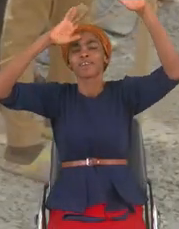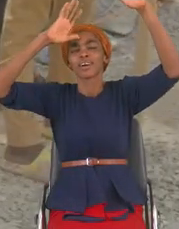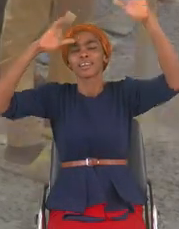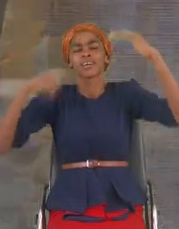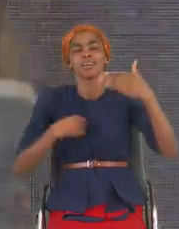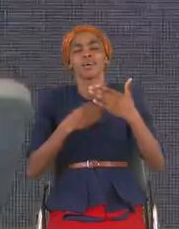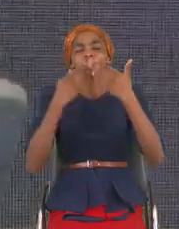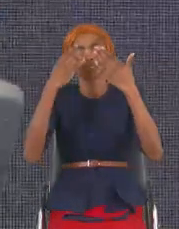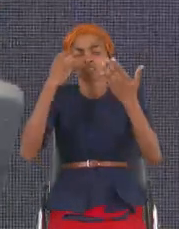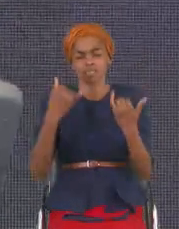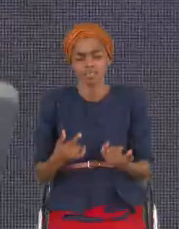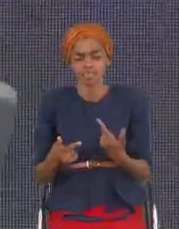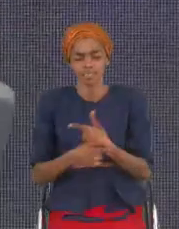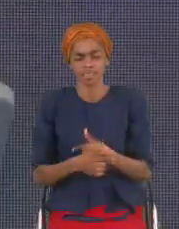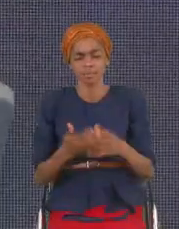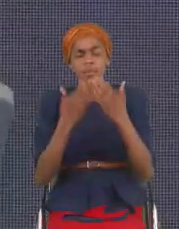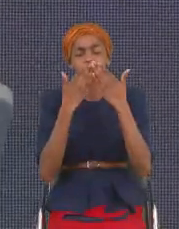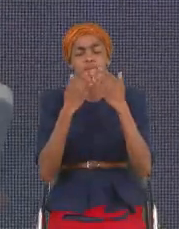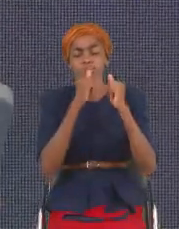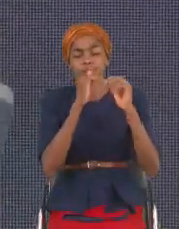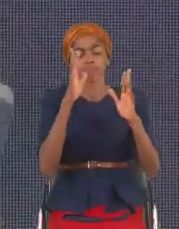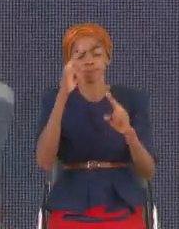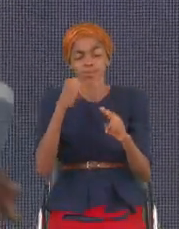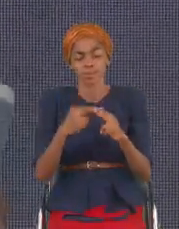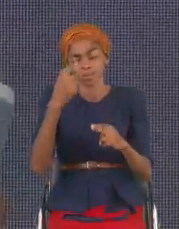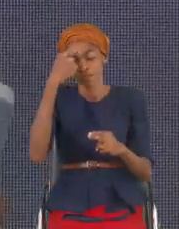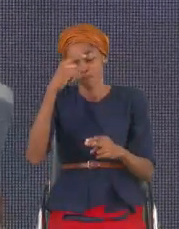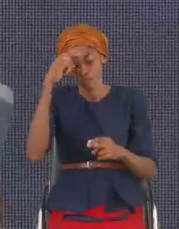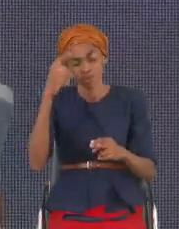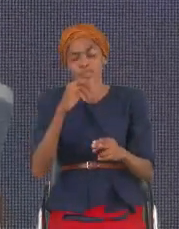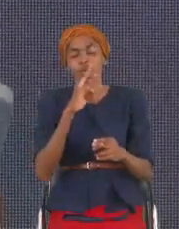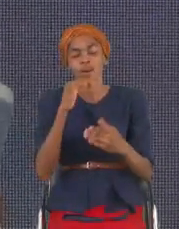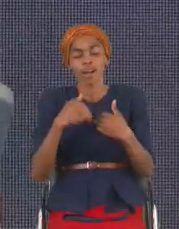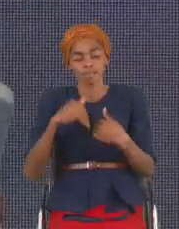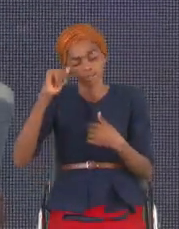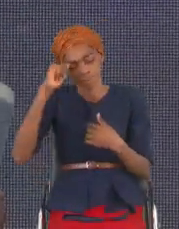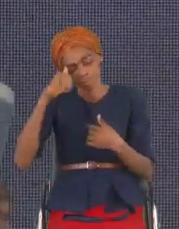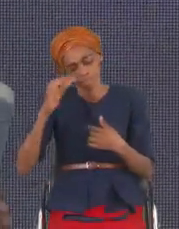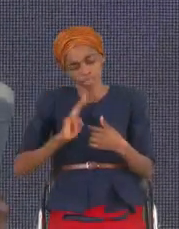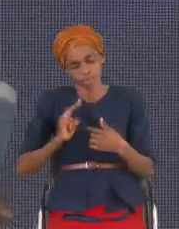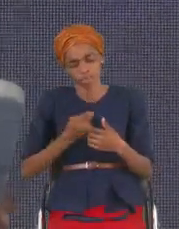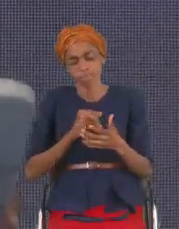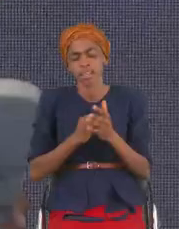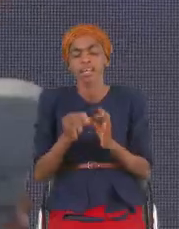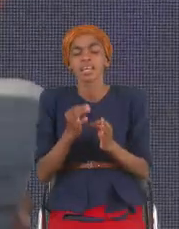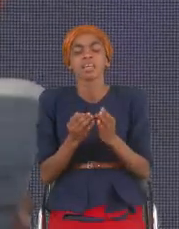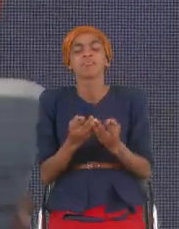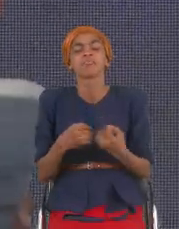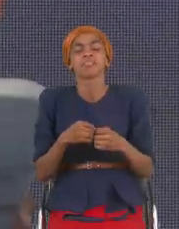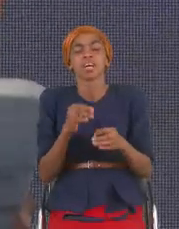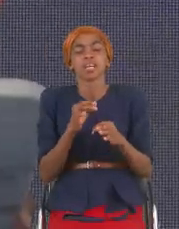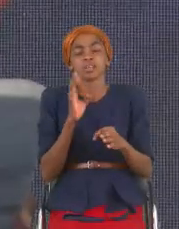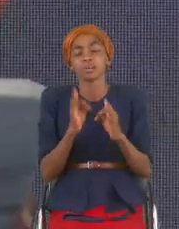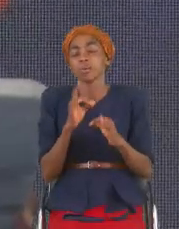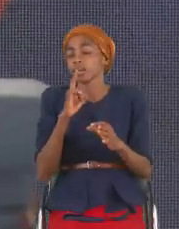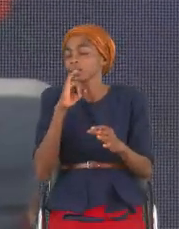you today. We bless your name because you have reminded us that if anyone is successful,